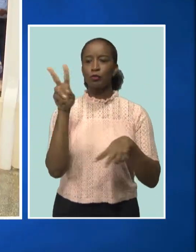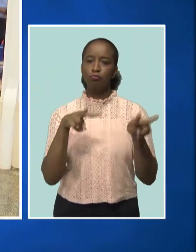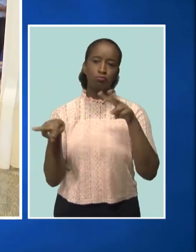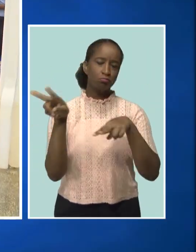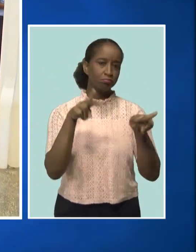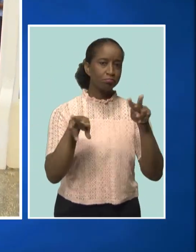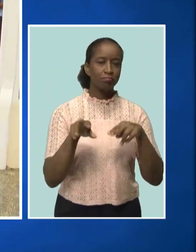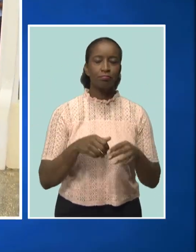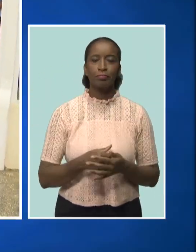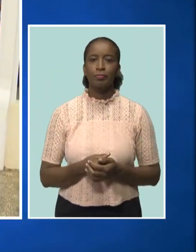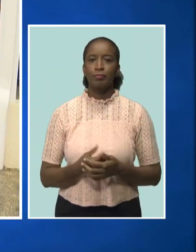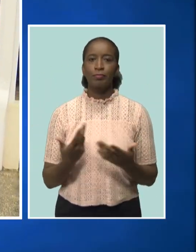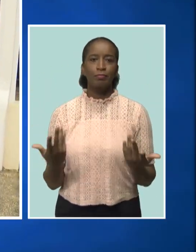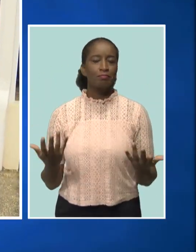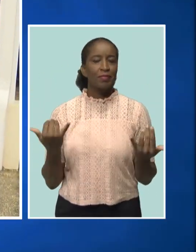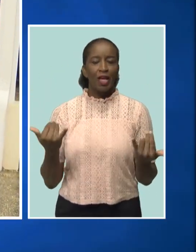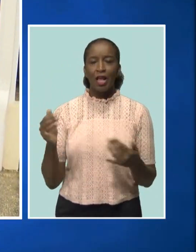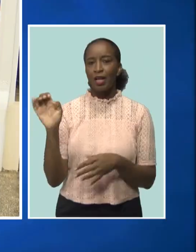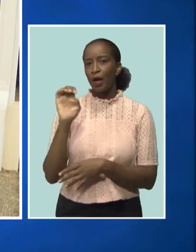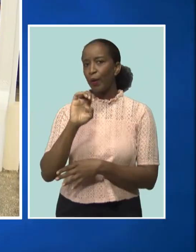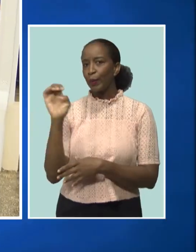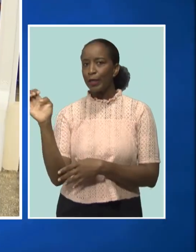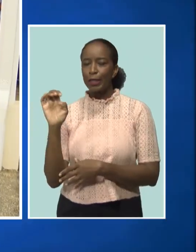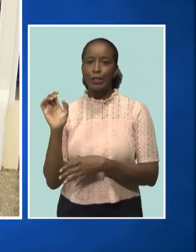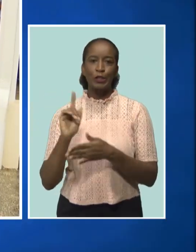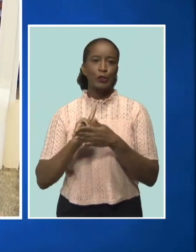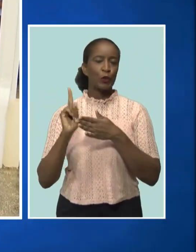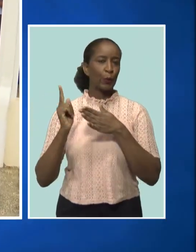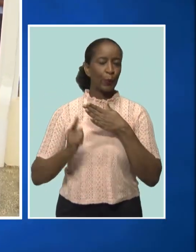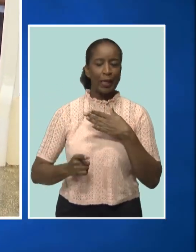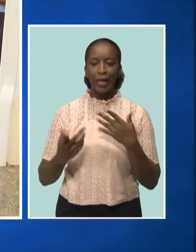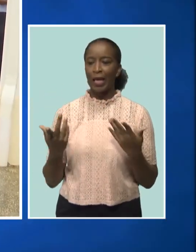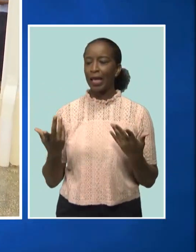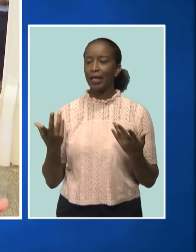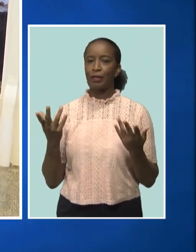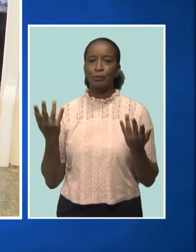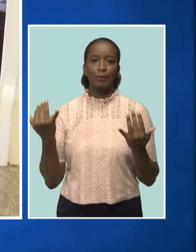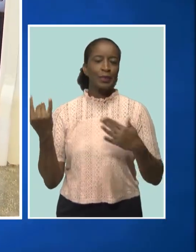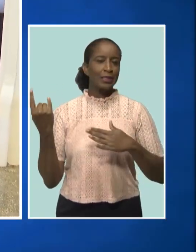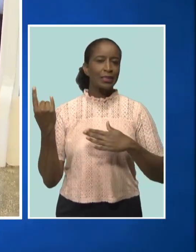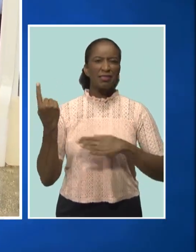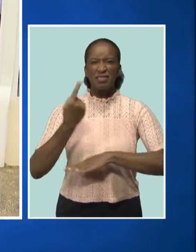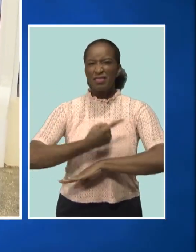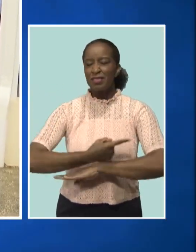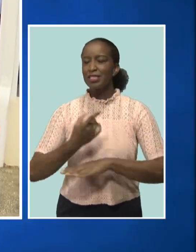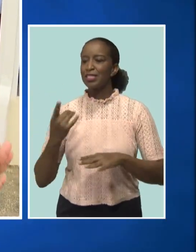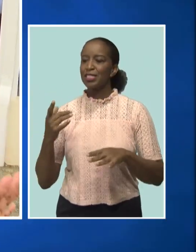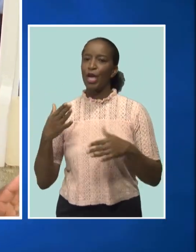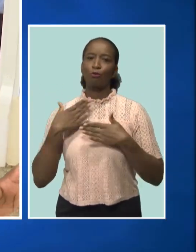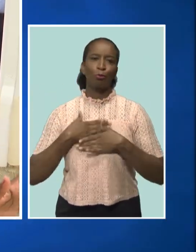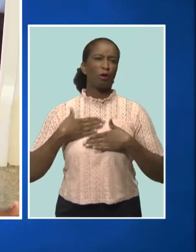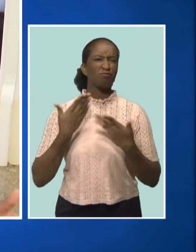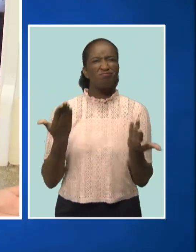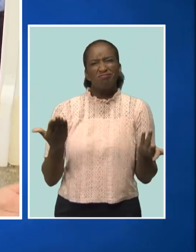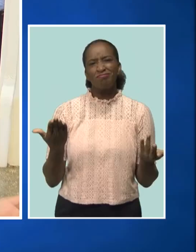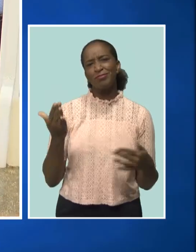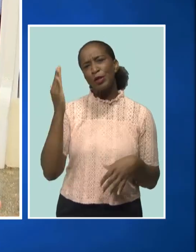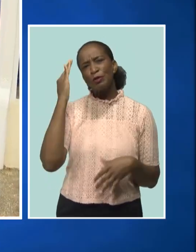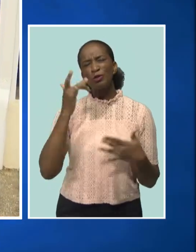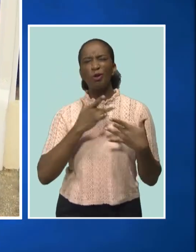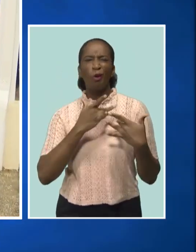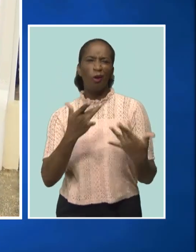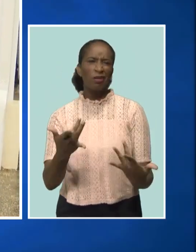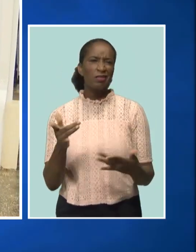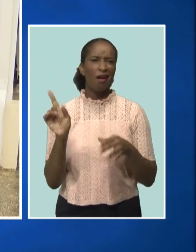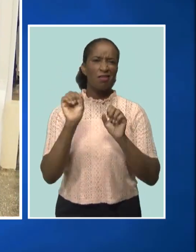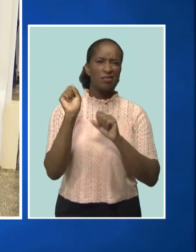You know, that's great. It's Easter weekend and it's a day to come up and enjoy St. Joseph. You know, you go driving boat on the weekend. So for Easter,